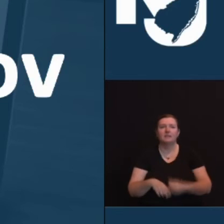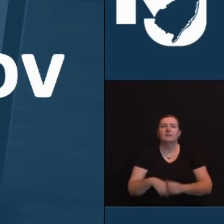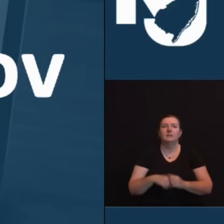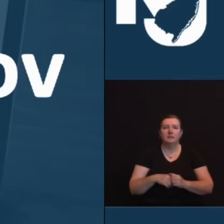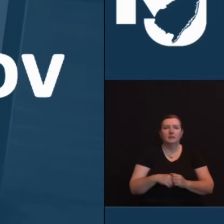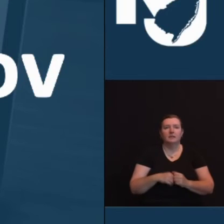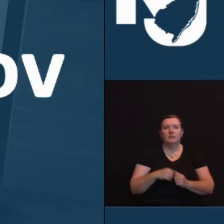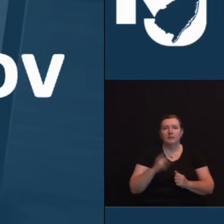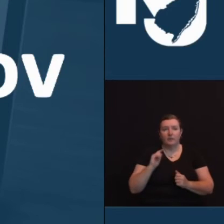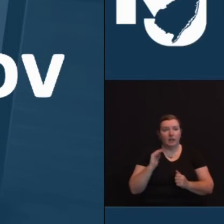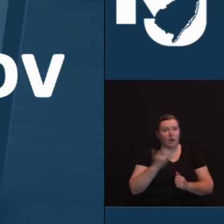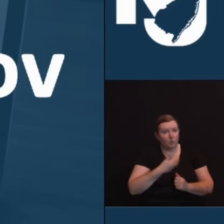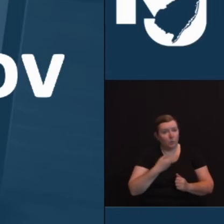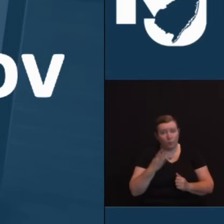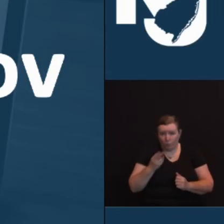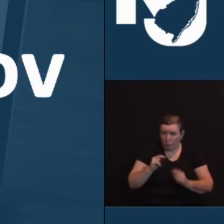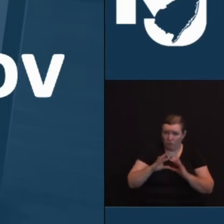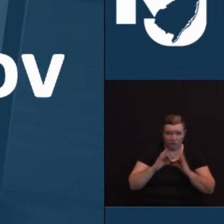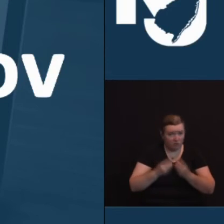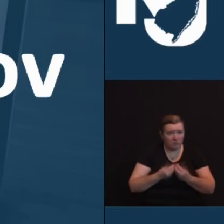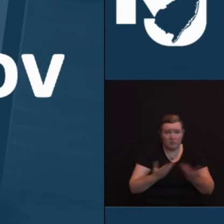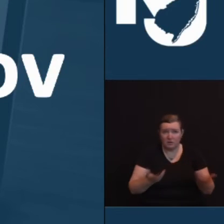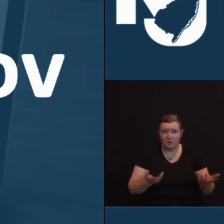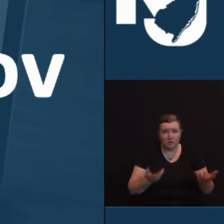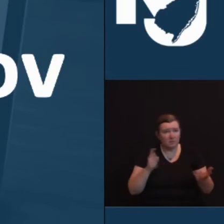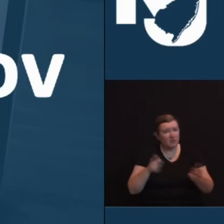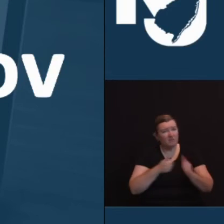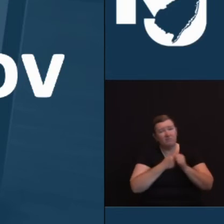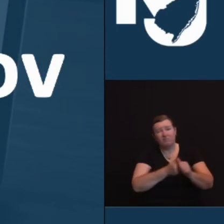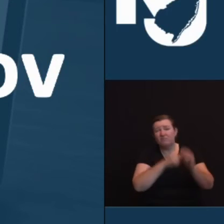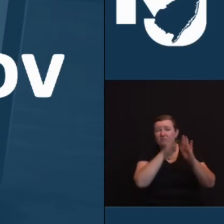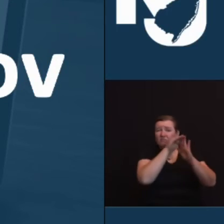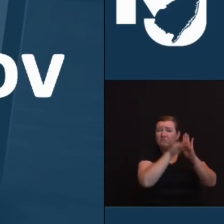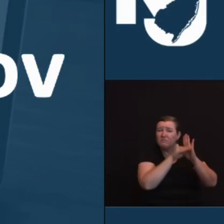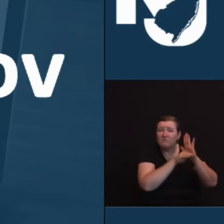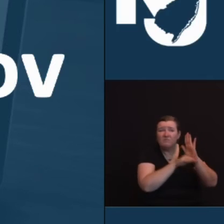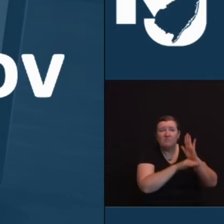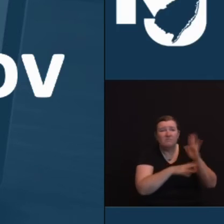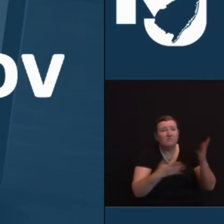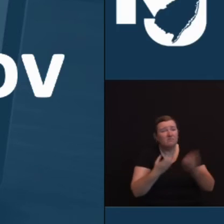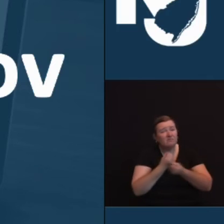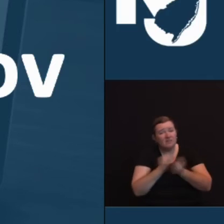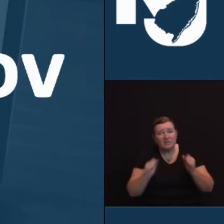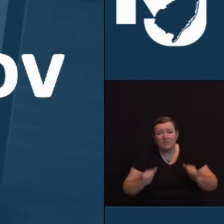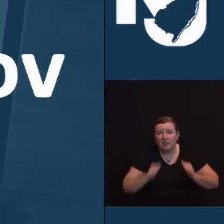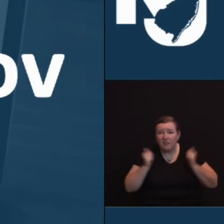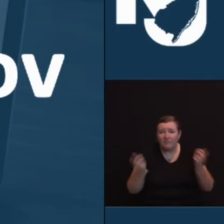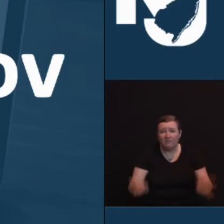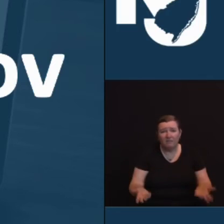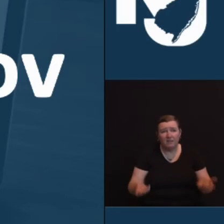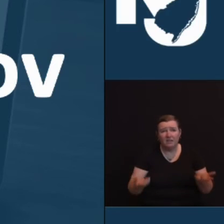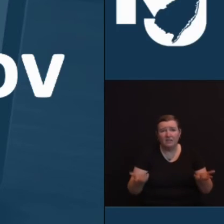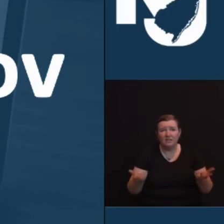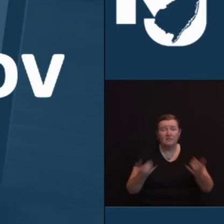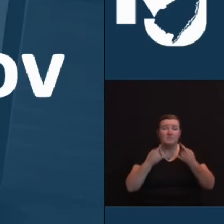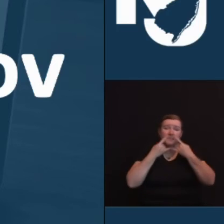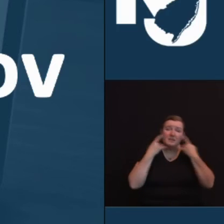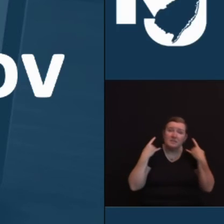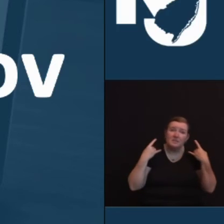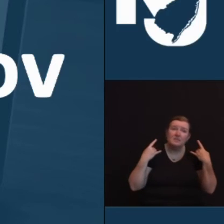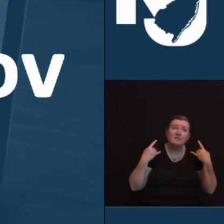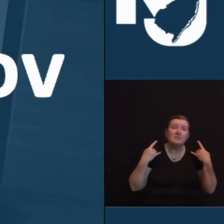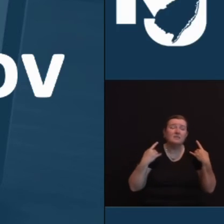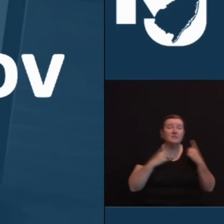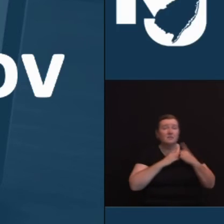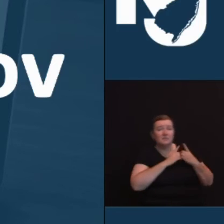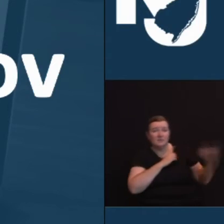to recommit to the practices that we know can save lives: social distancing, wearing masks, washing our hands, using common